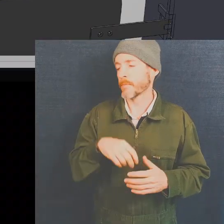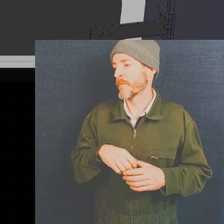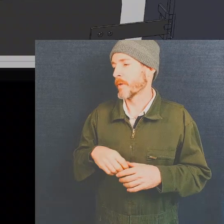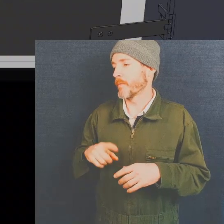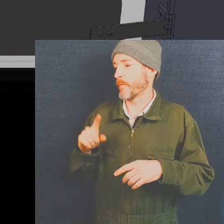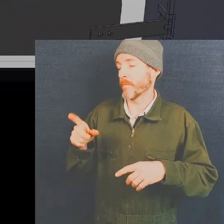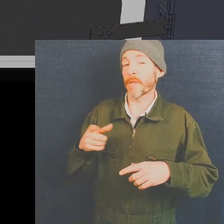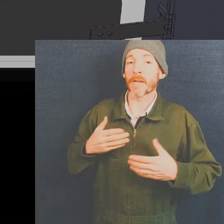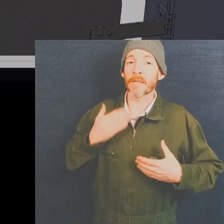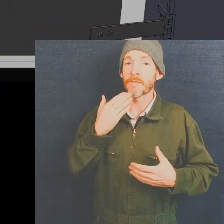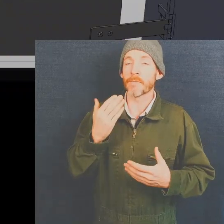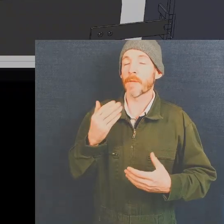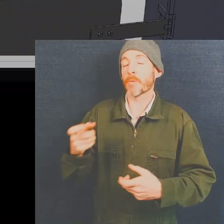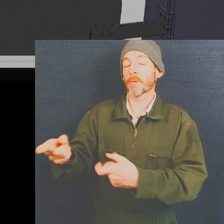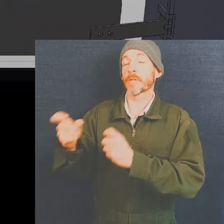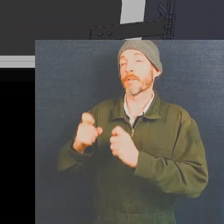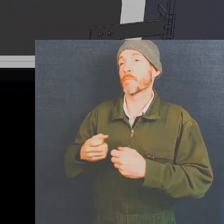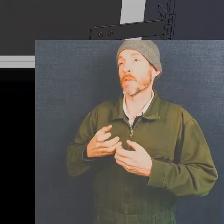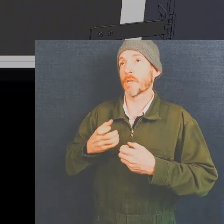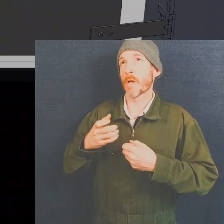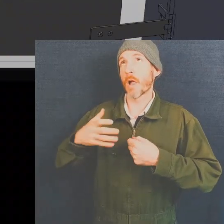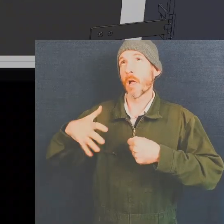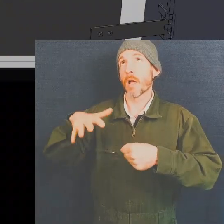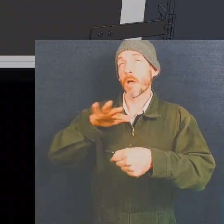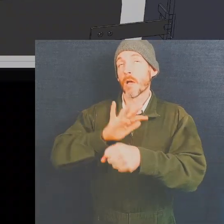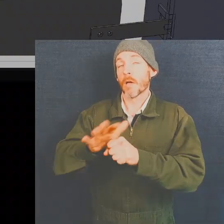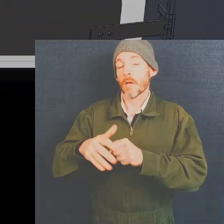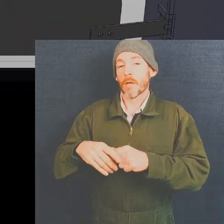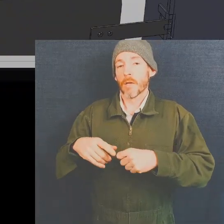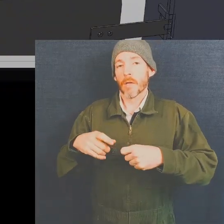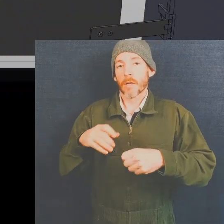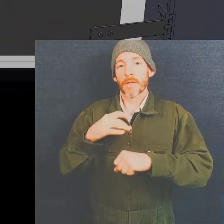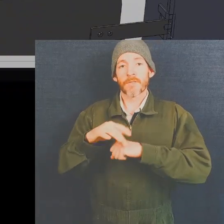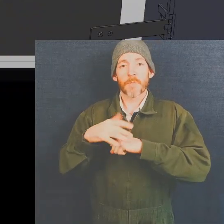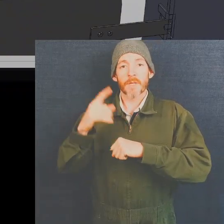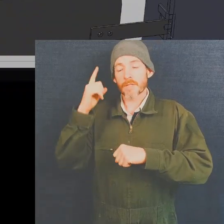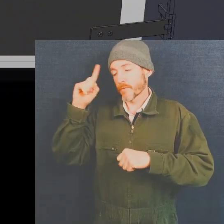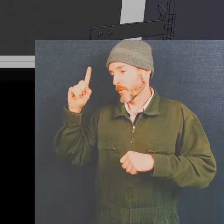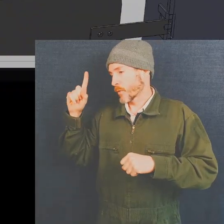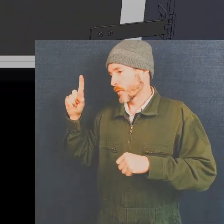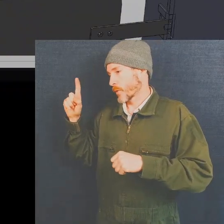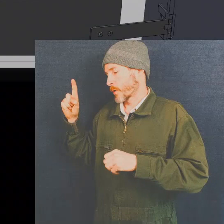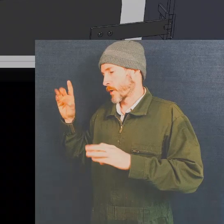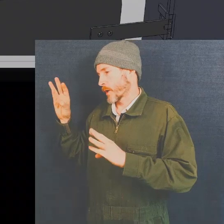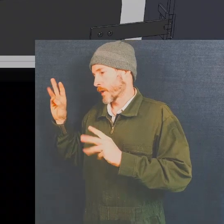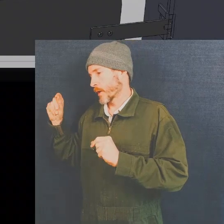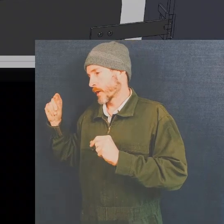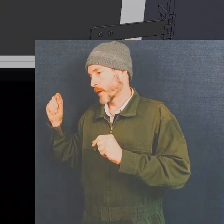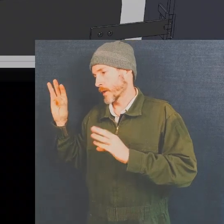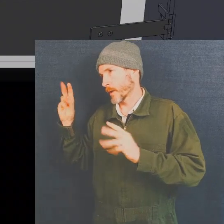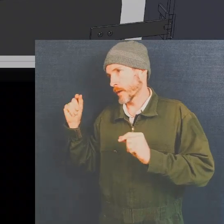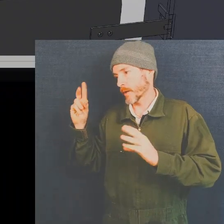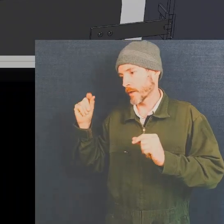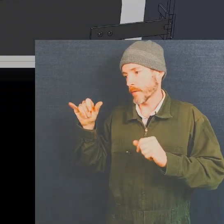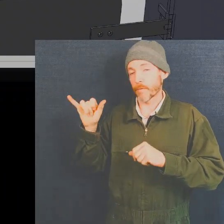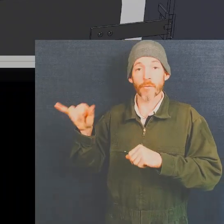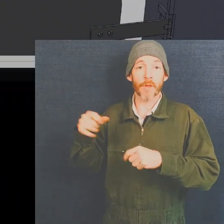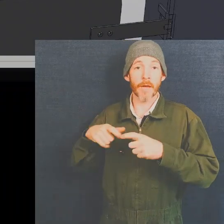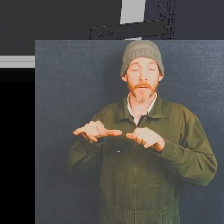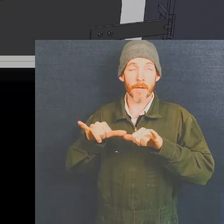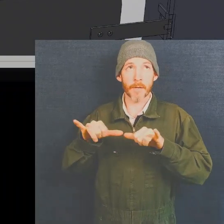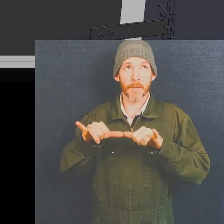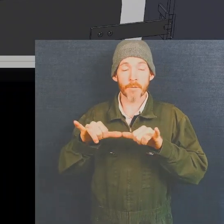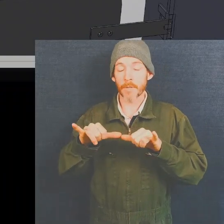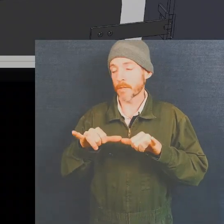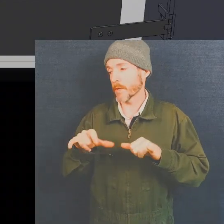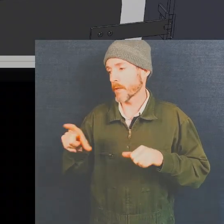1.2. that will give me enough space for